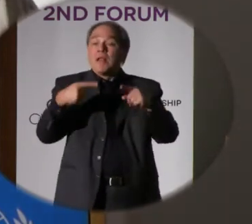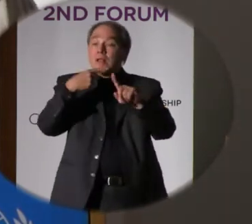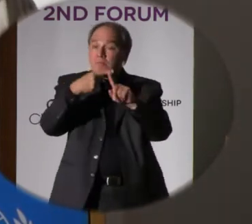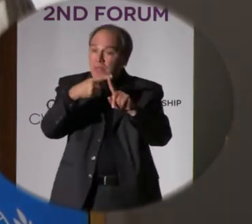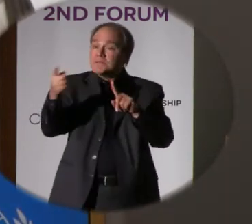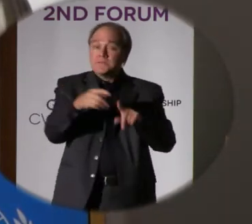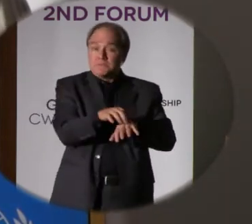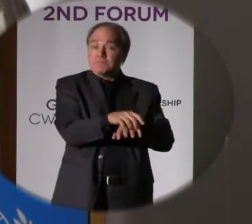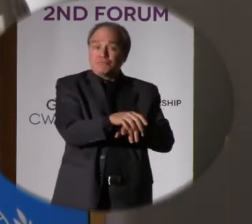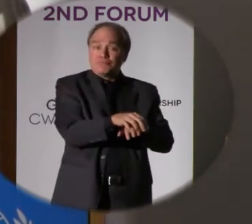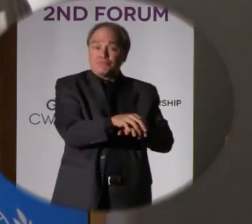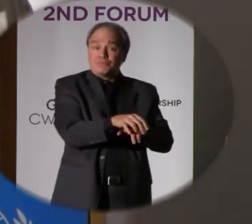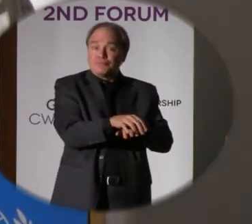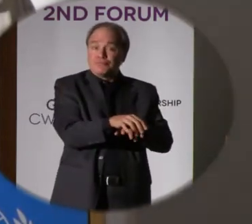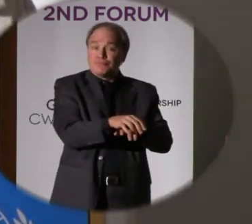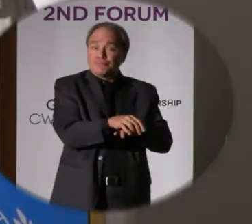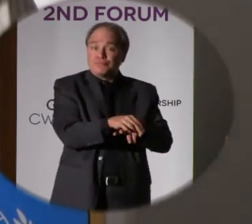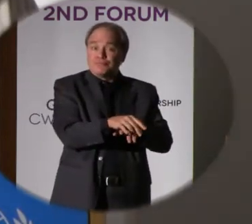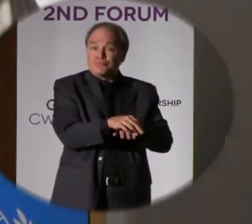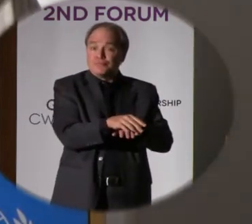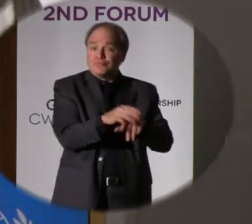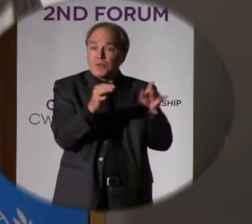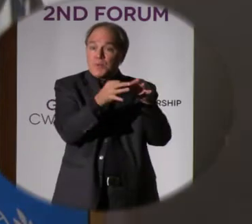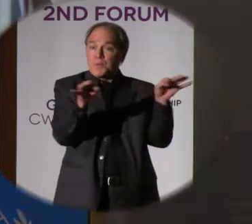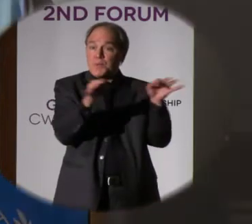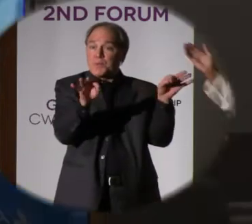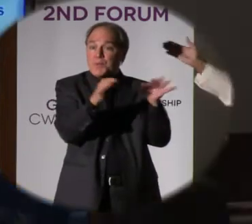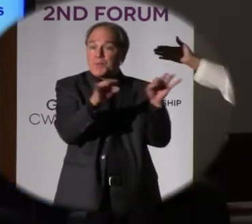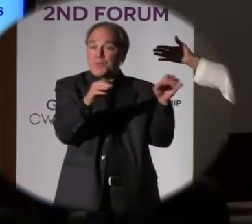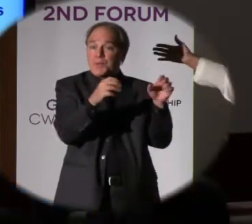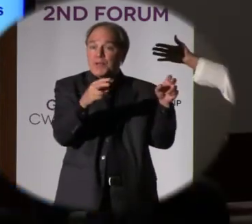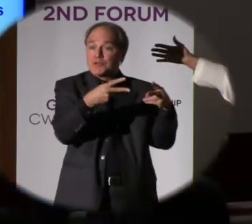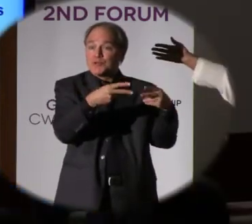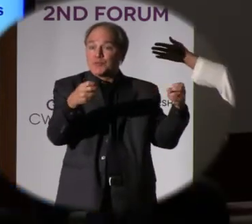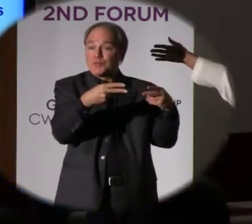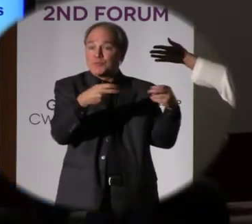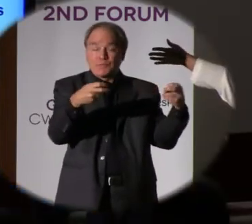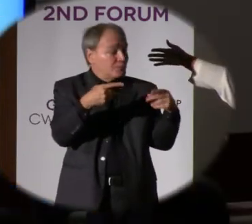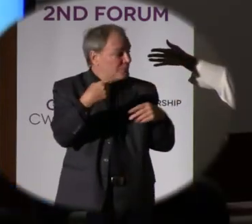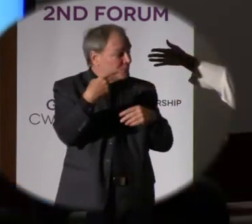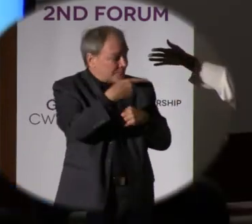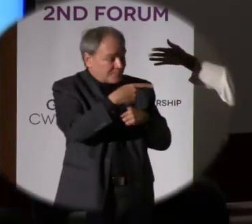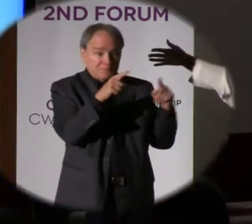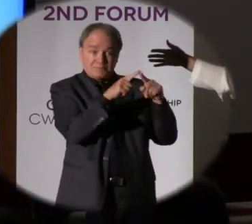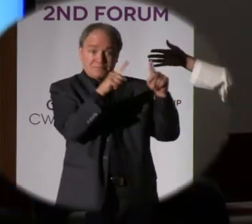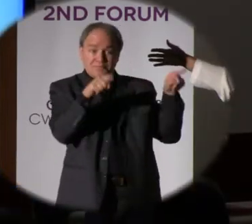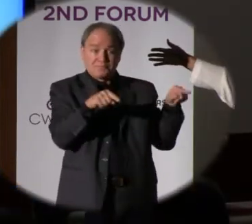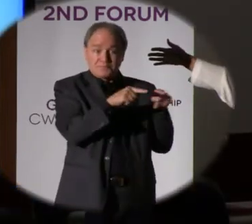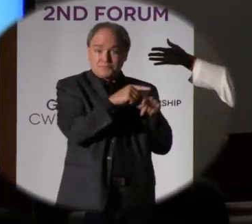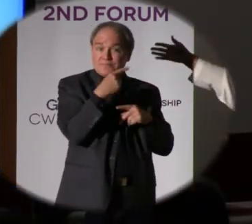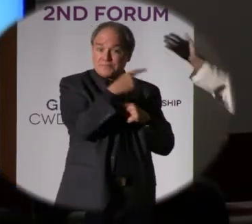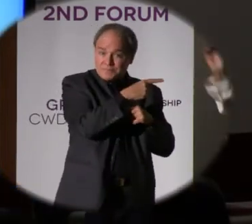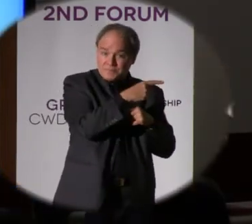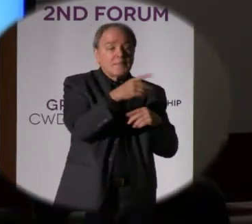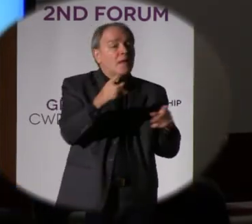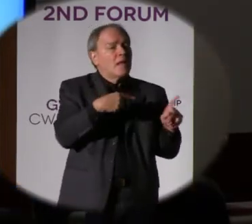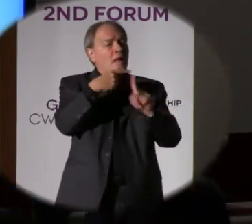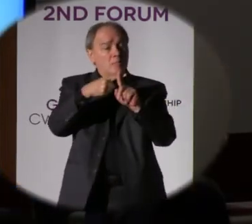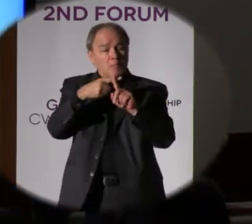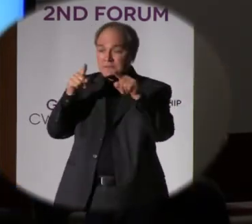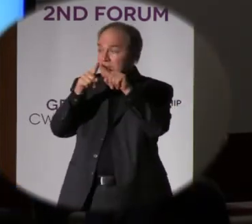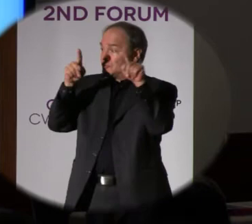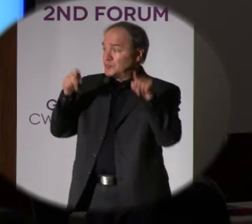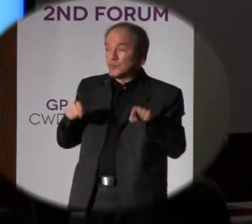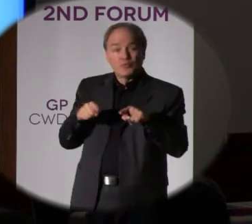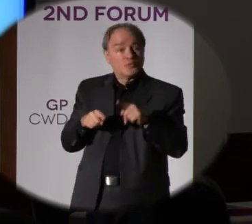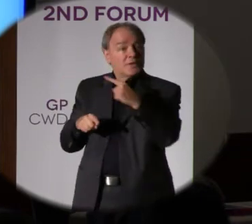word translation of everything that's going on in this session, in addition to the presentation screen up front. And they have